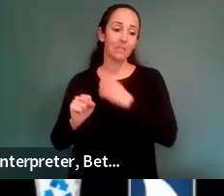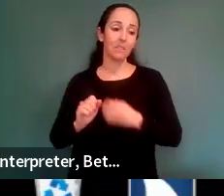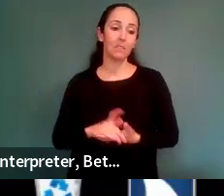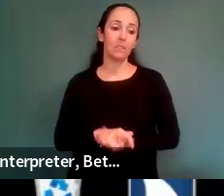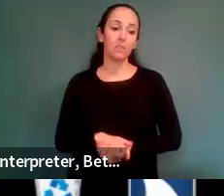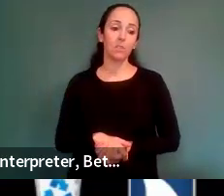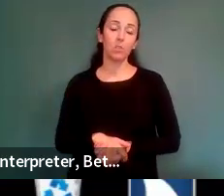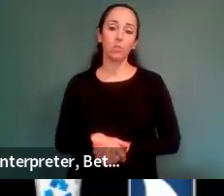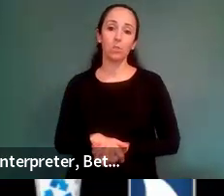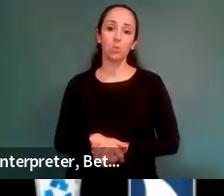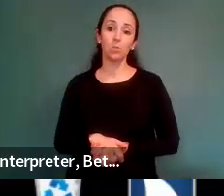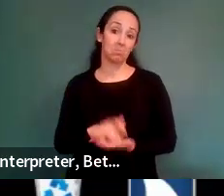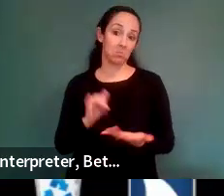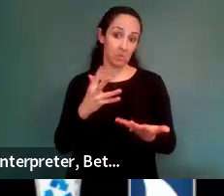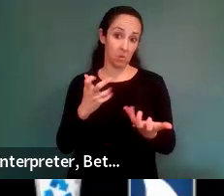If you'd like.